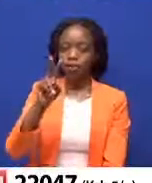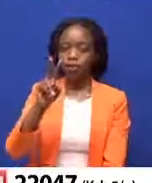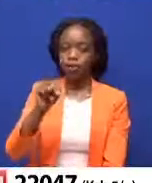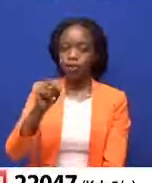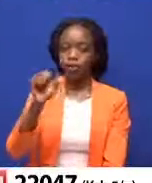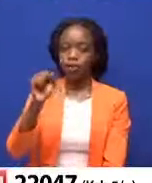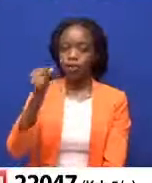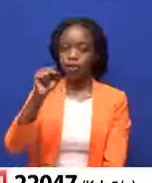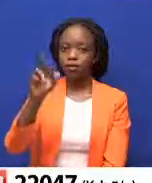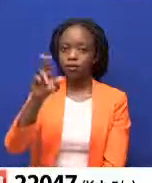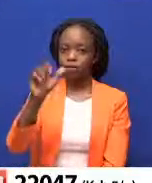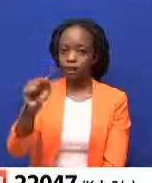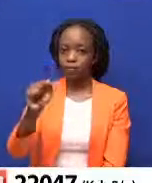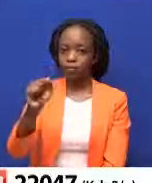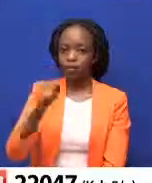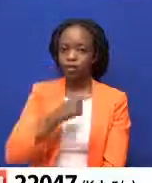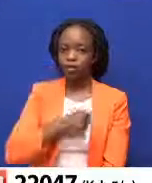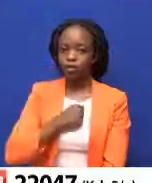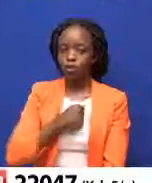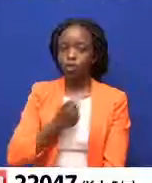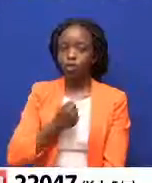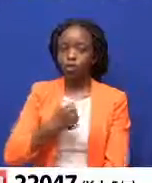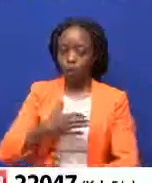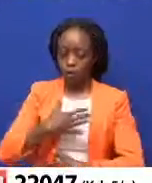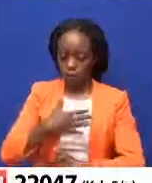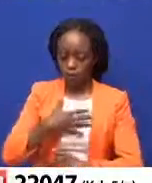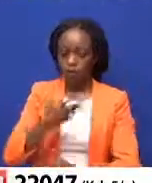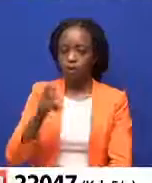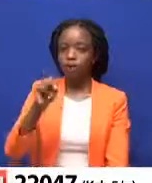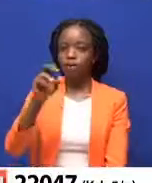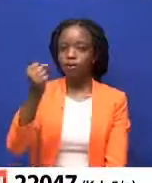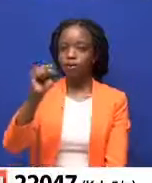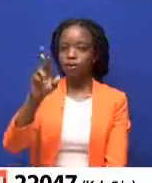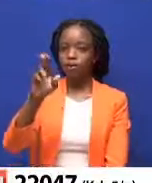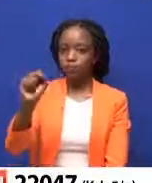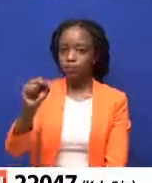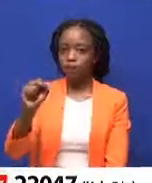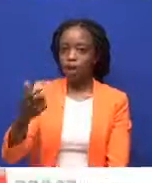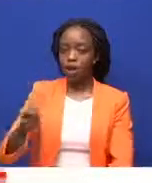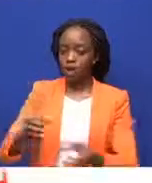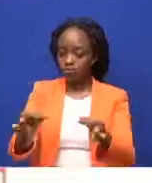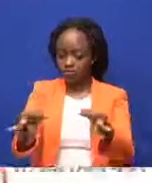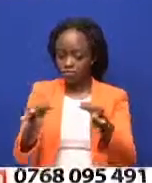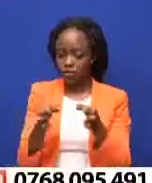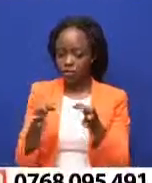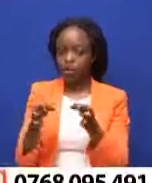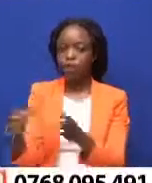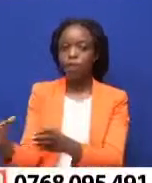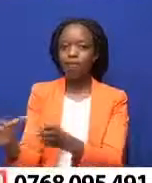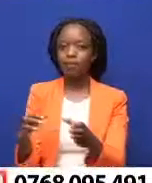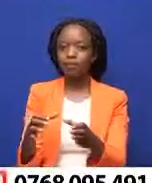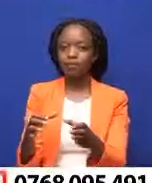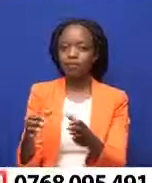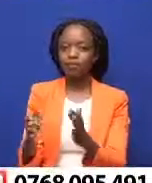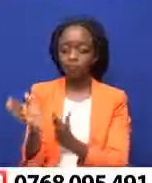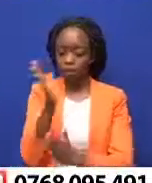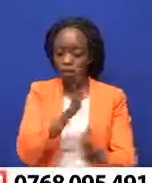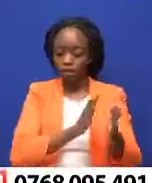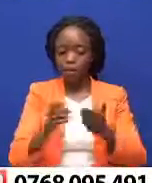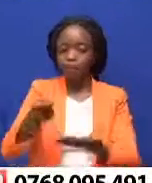Honorable Nazra is from Wajir County. She is the treasurer of the party. The organizing